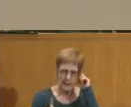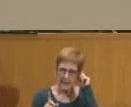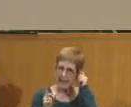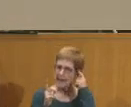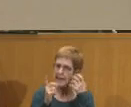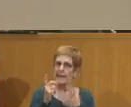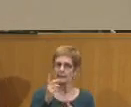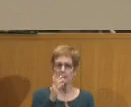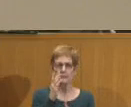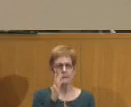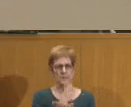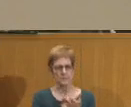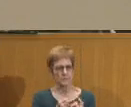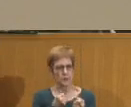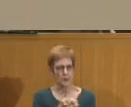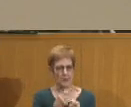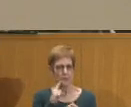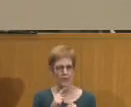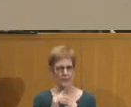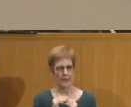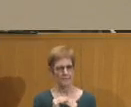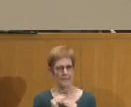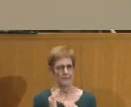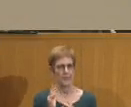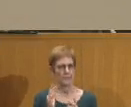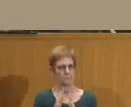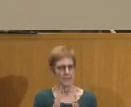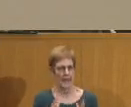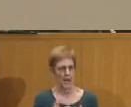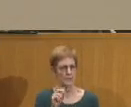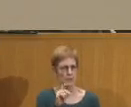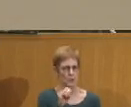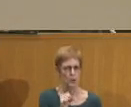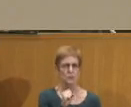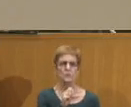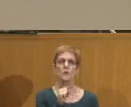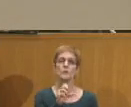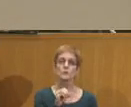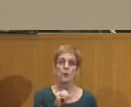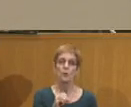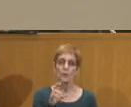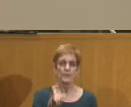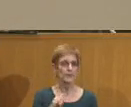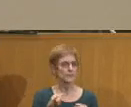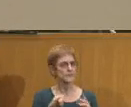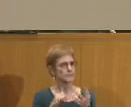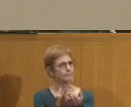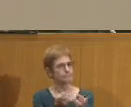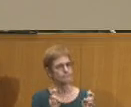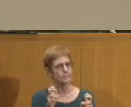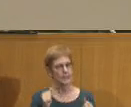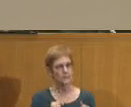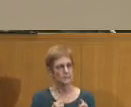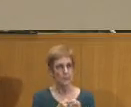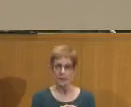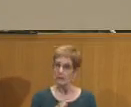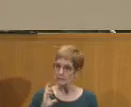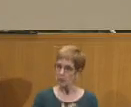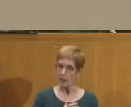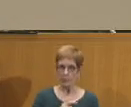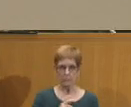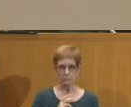to support Council Member Eggleston and Councilwoman Ajmira, one of the best city staffers we have here. So thank you so